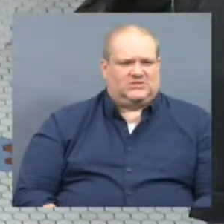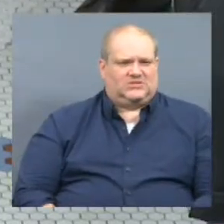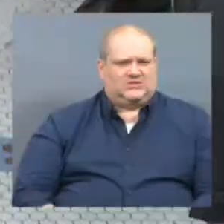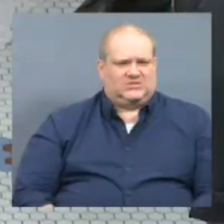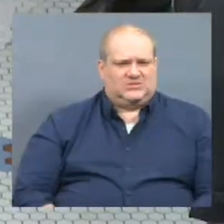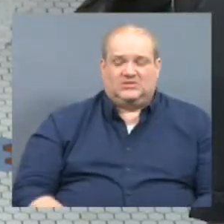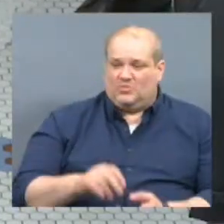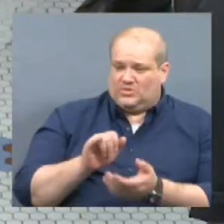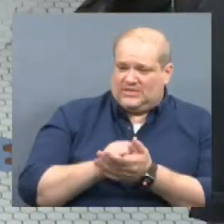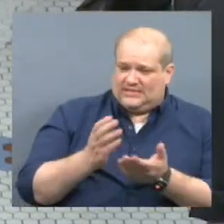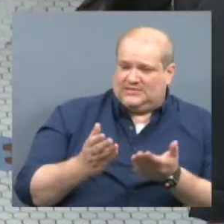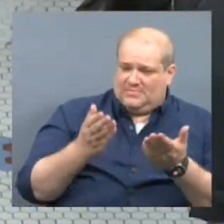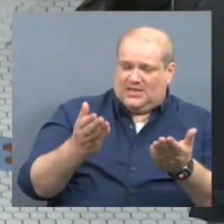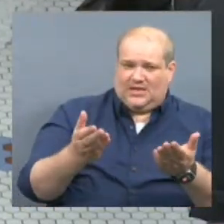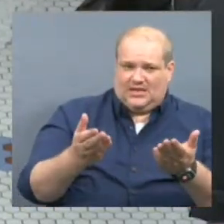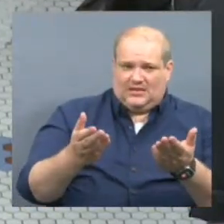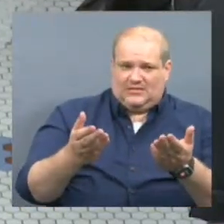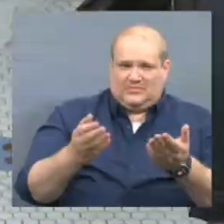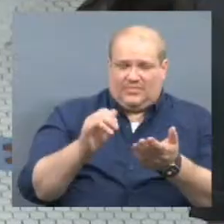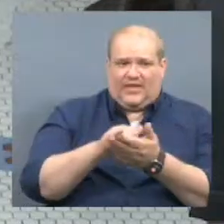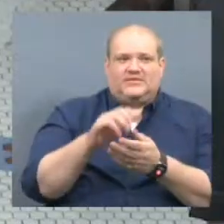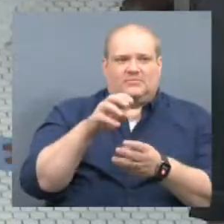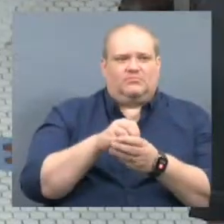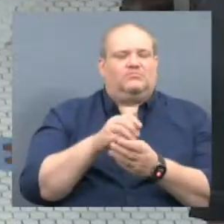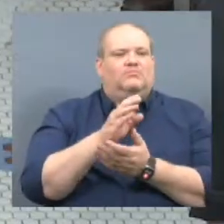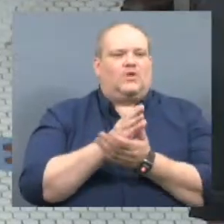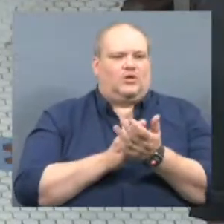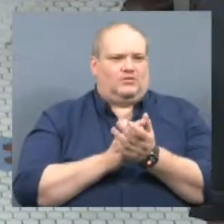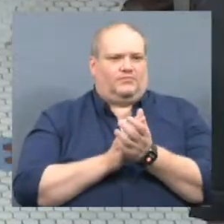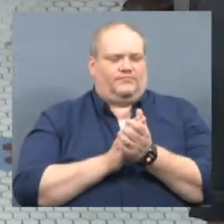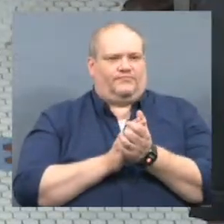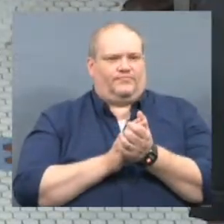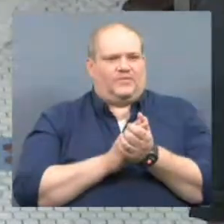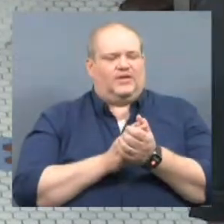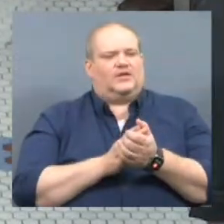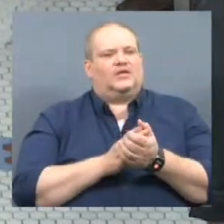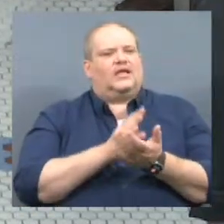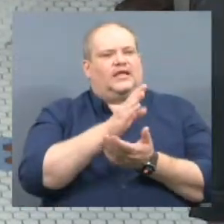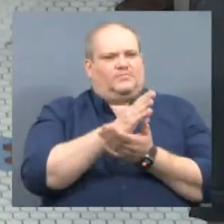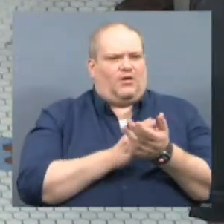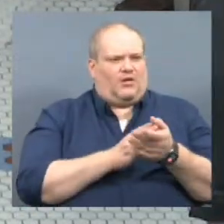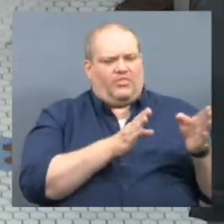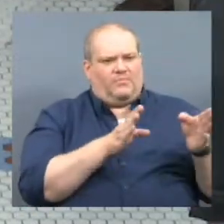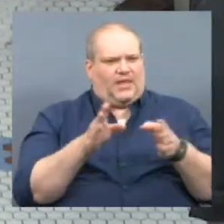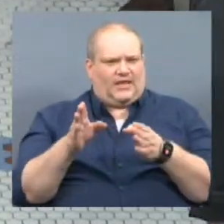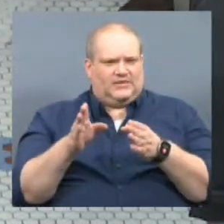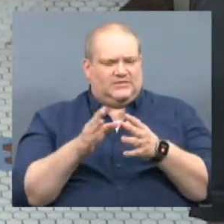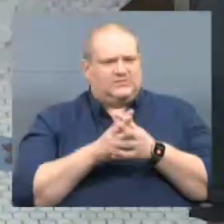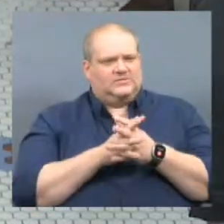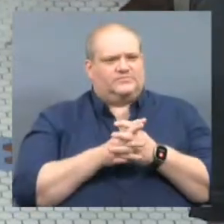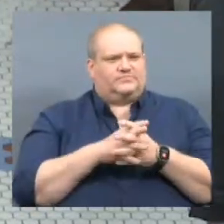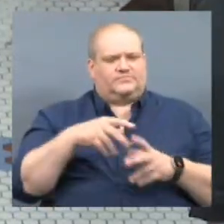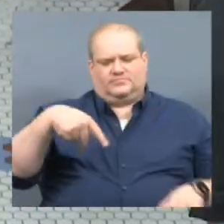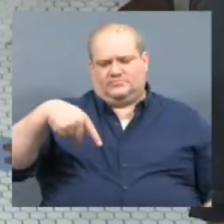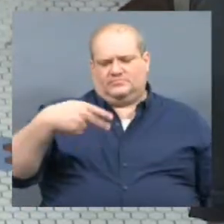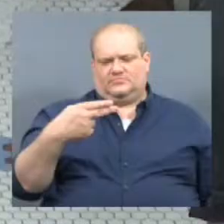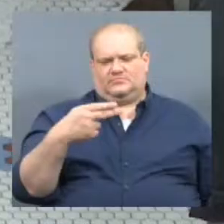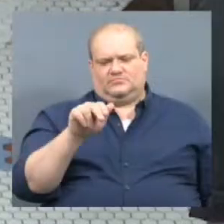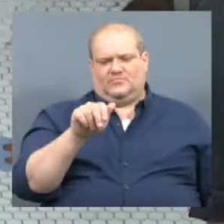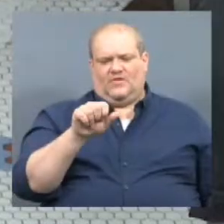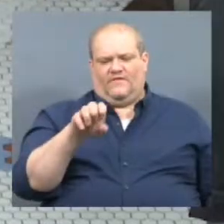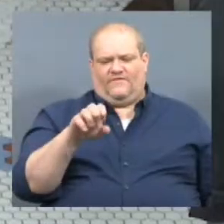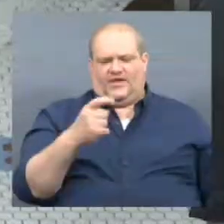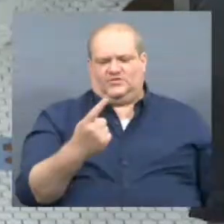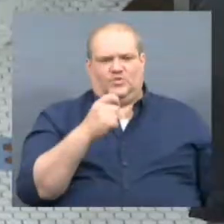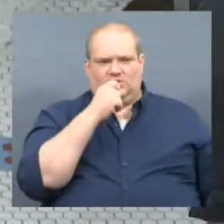Did that get submitted? No. It's just part of the. It's on the, yeah, it's per the plans. The Phase 1 does not